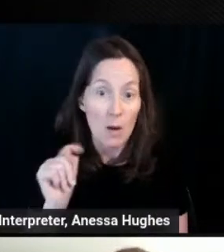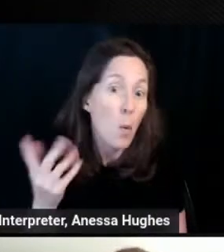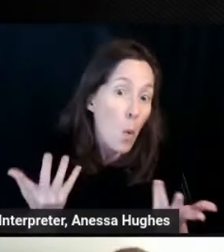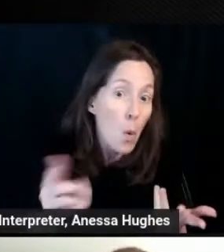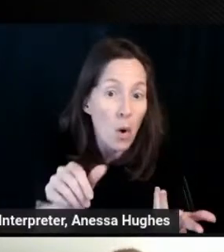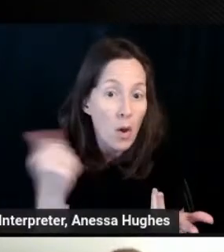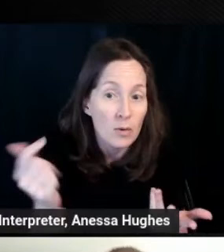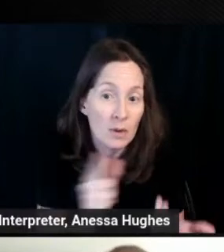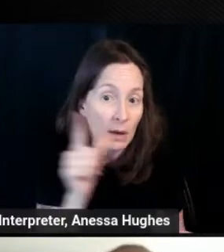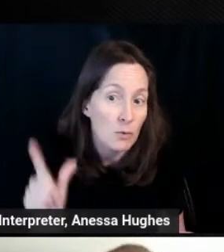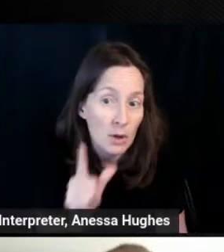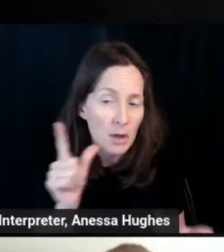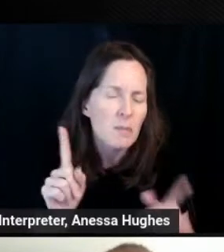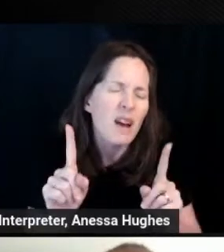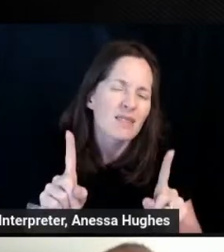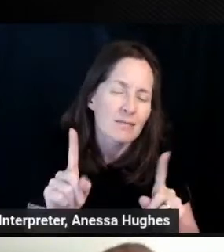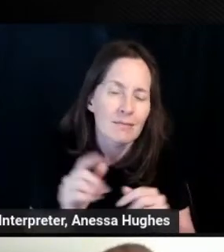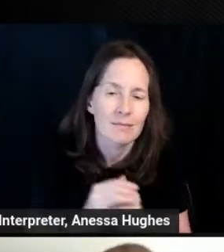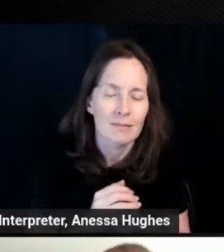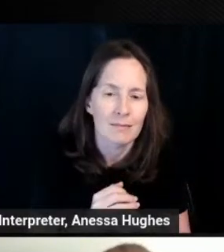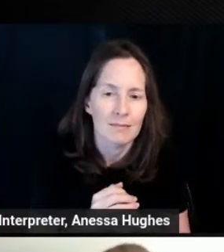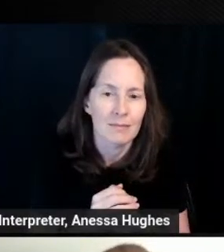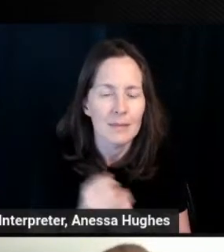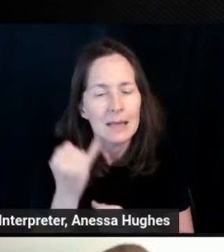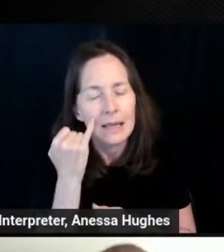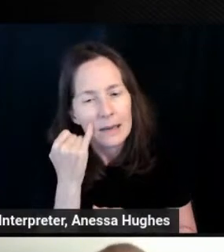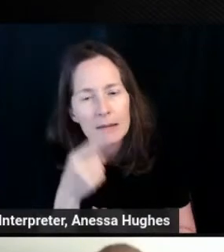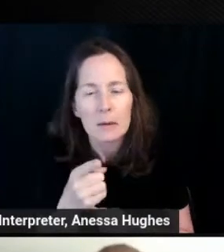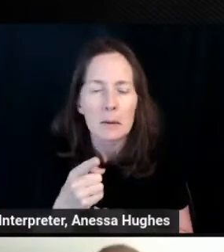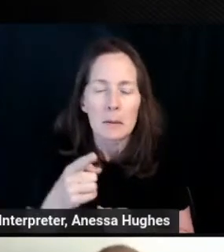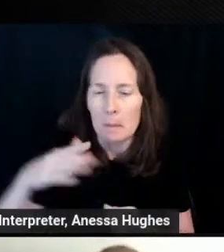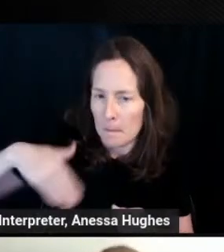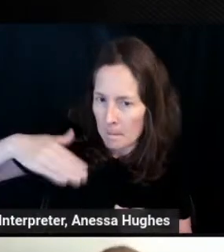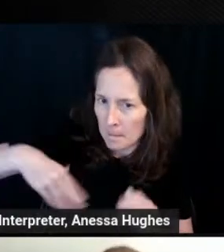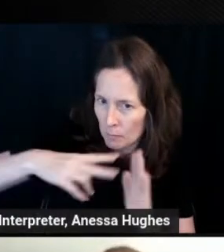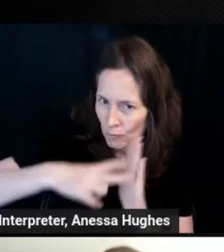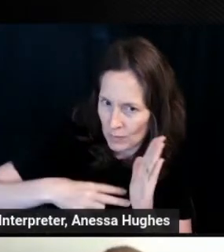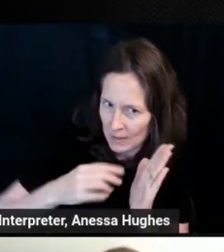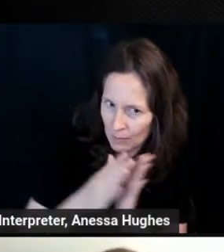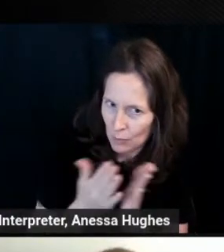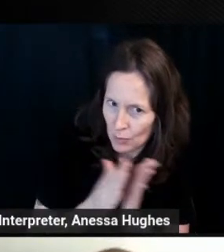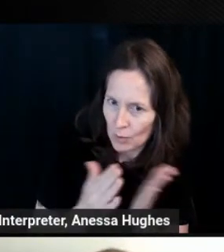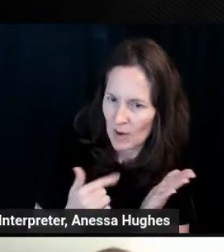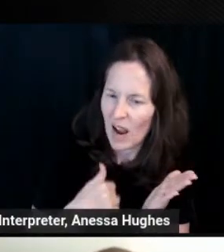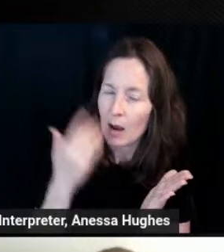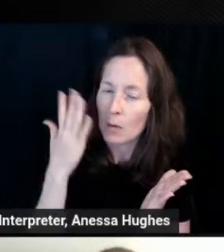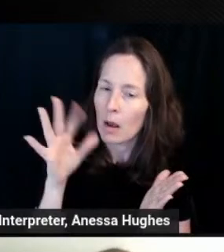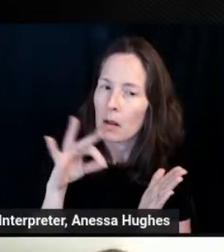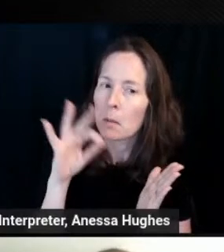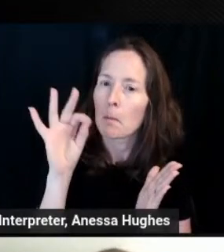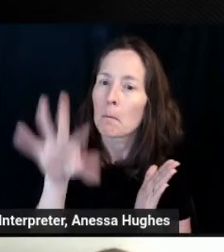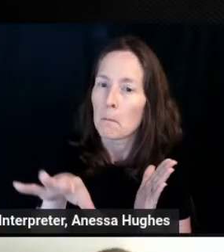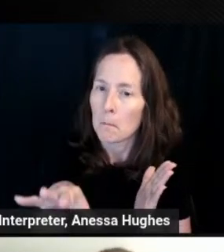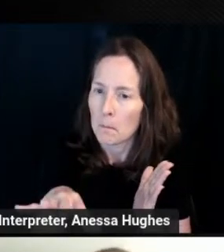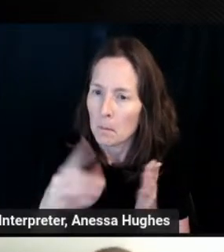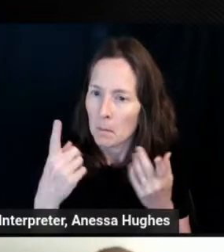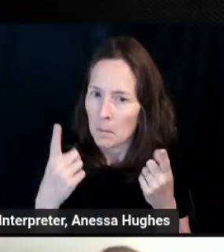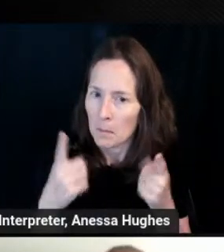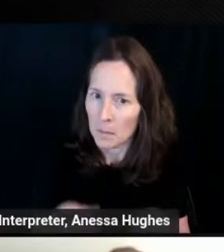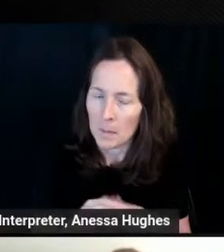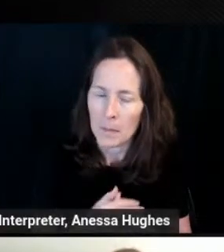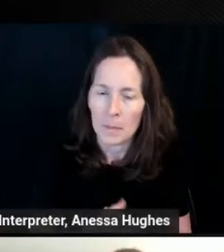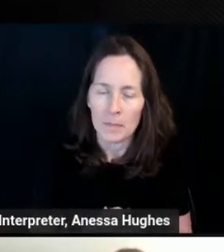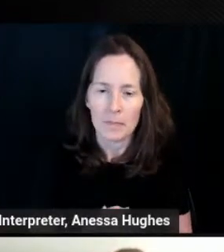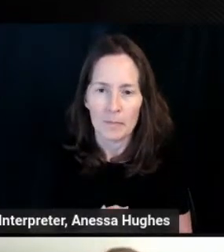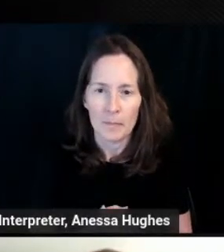I am going to drop a few big hints now. I will say here that the dogged efforts of